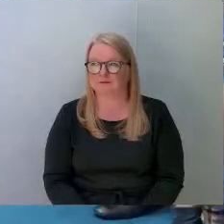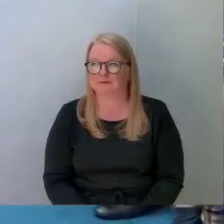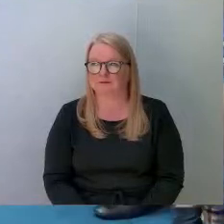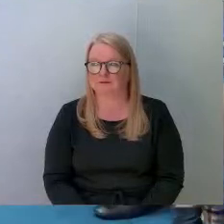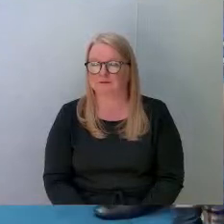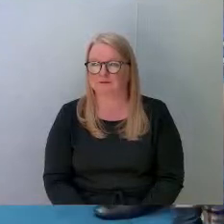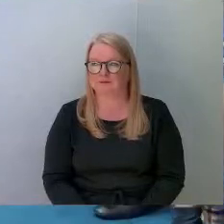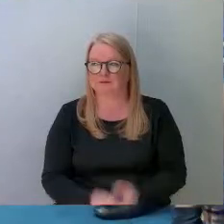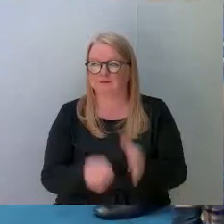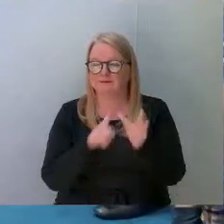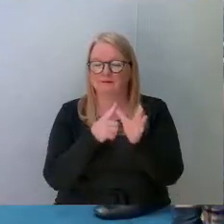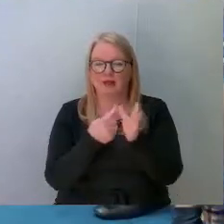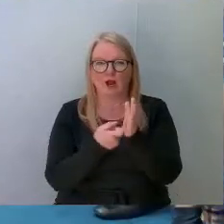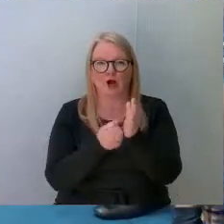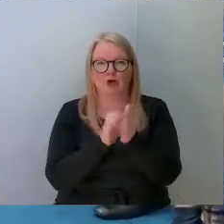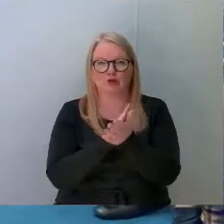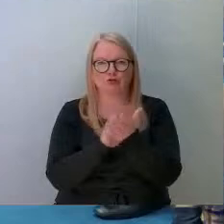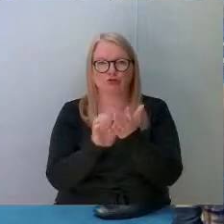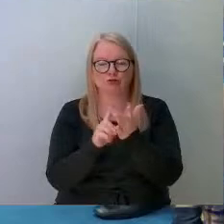Archie Lumsden.